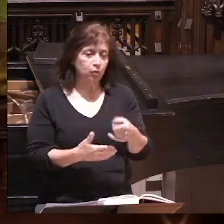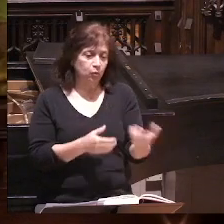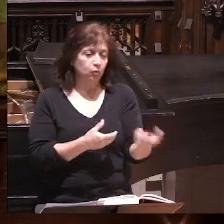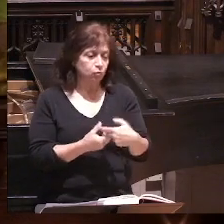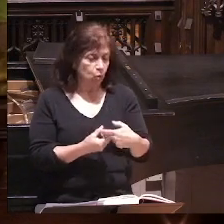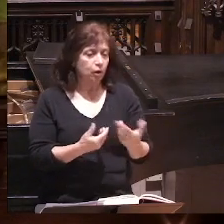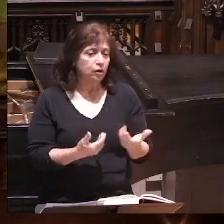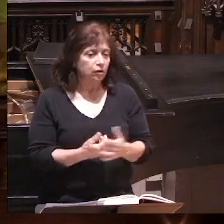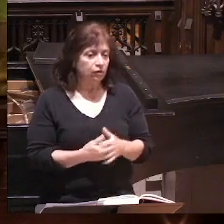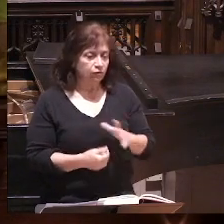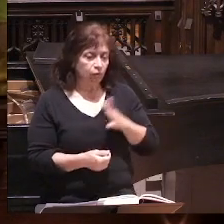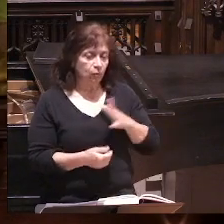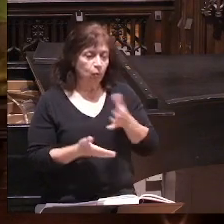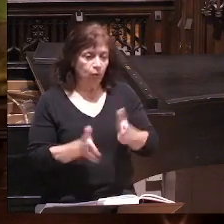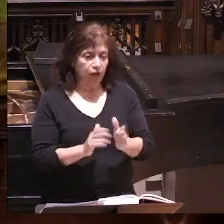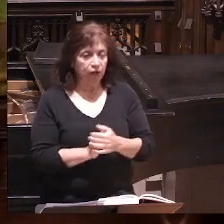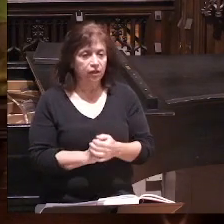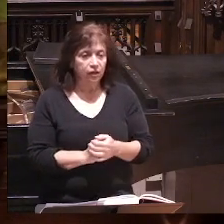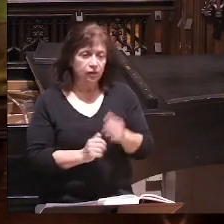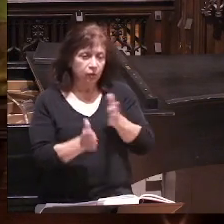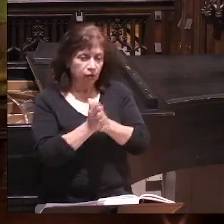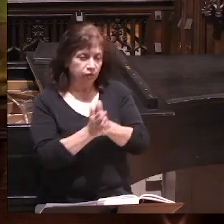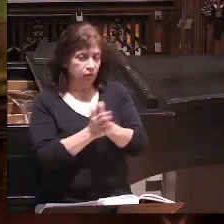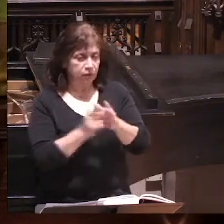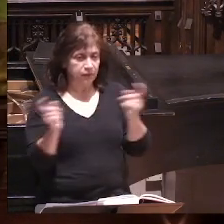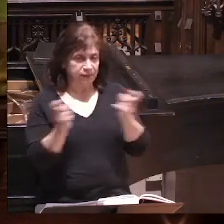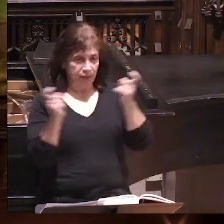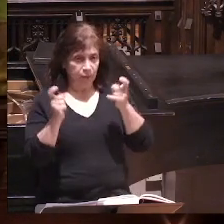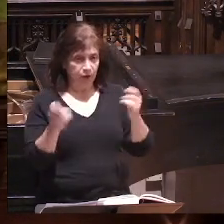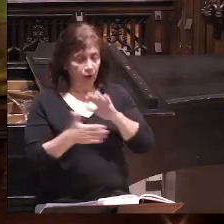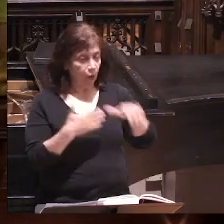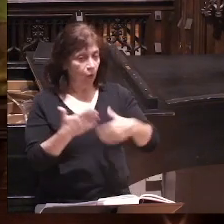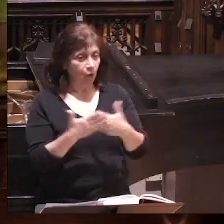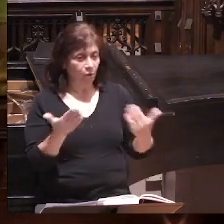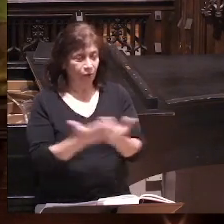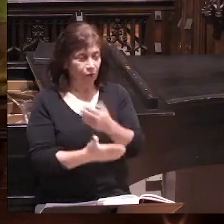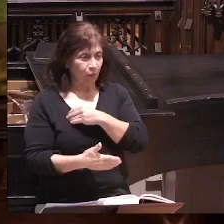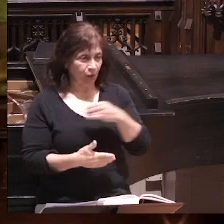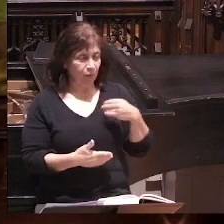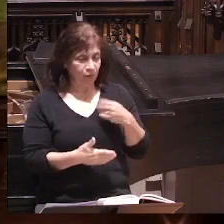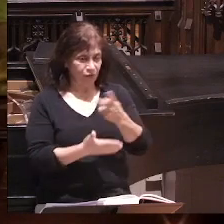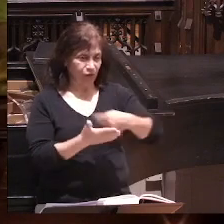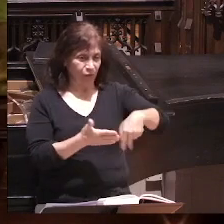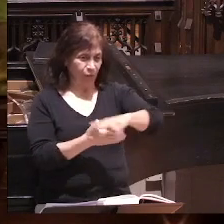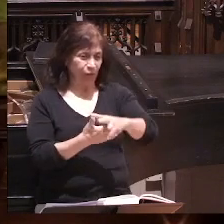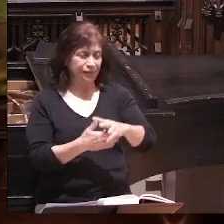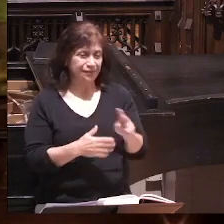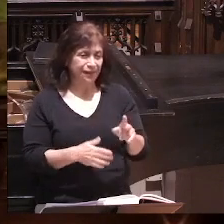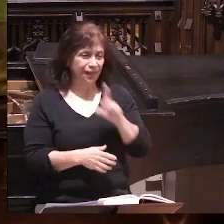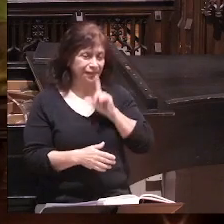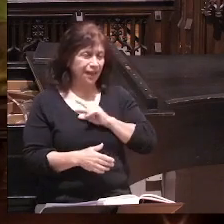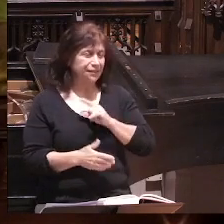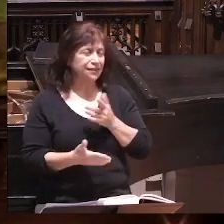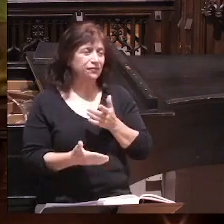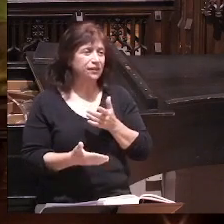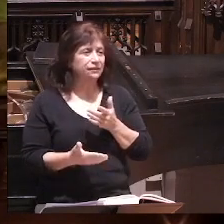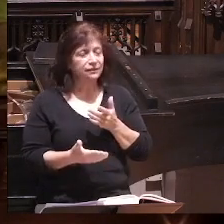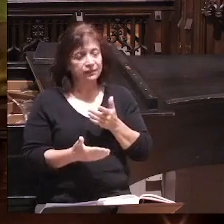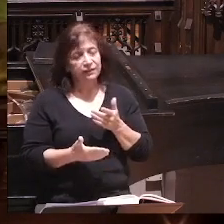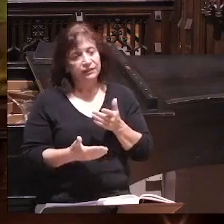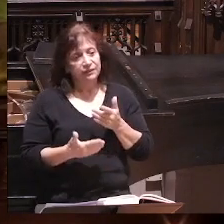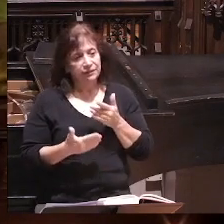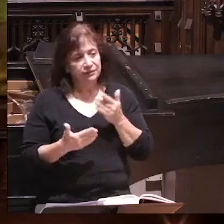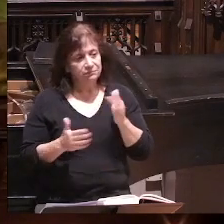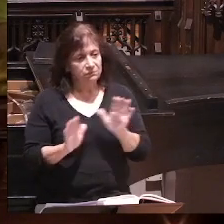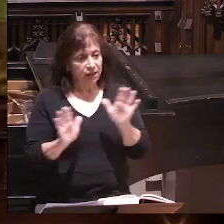again, we look forward to celebrating all of our new members 2 weeks from now on Thanksgiving Sunday. Friends,